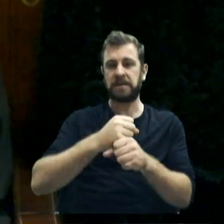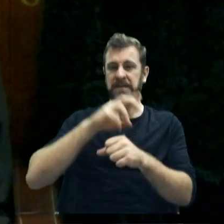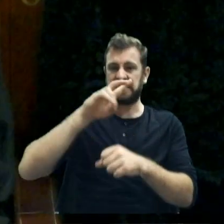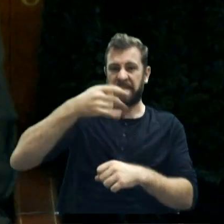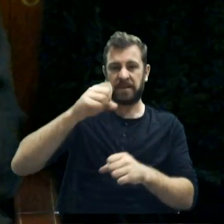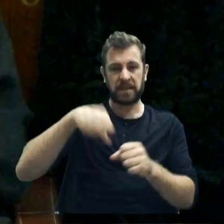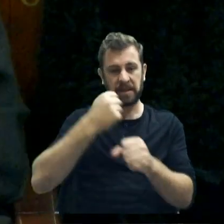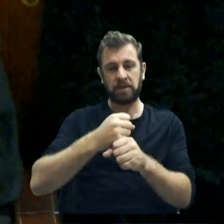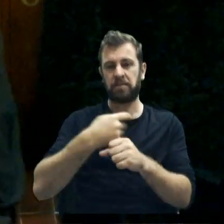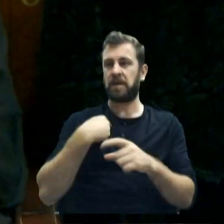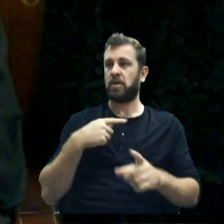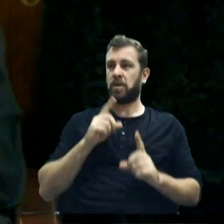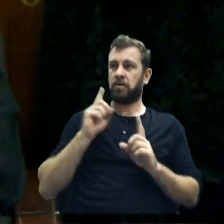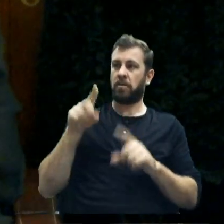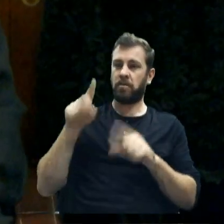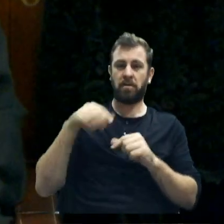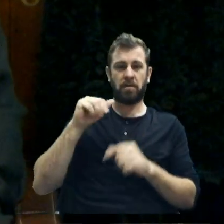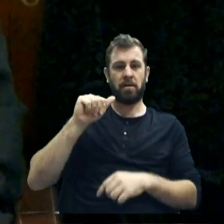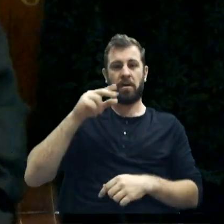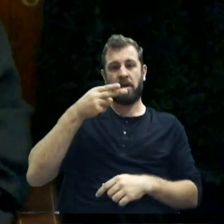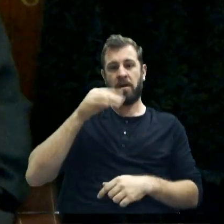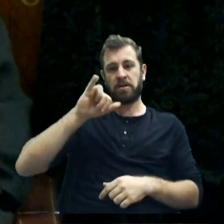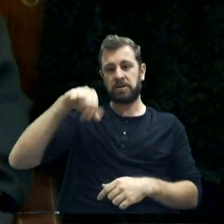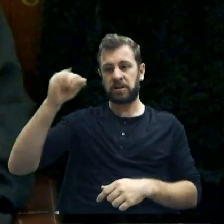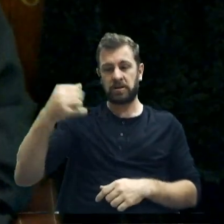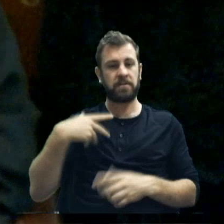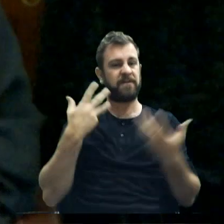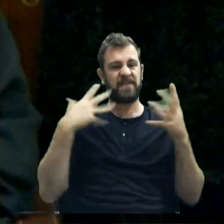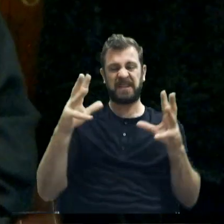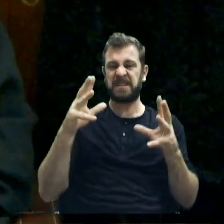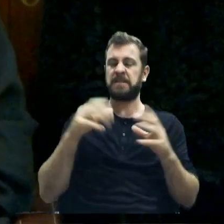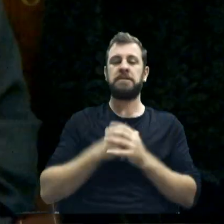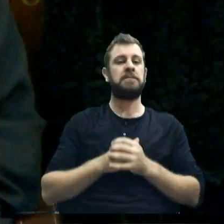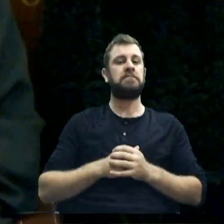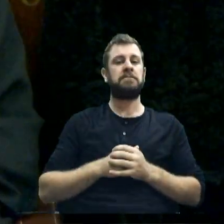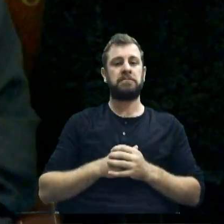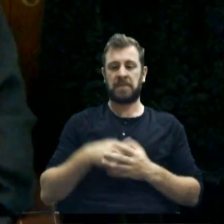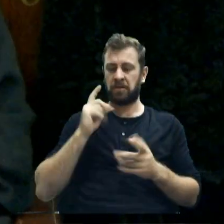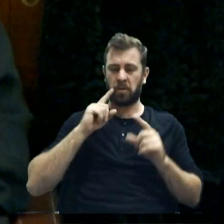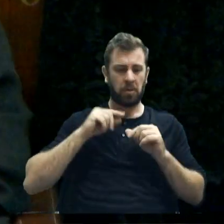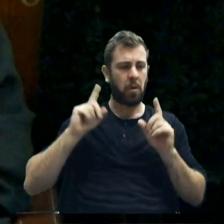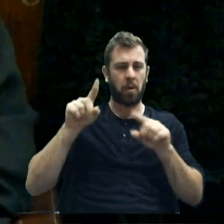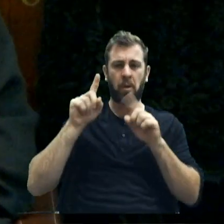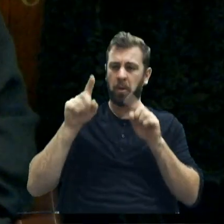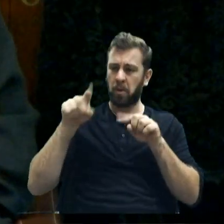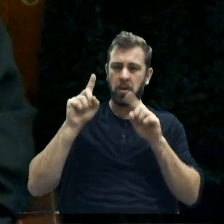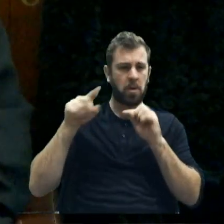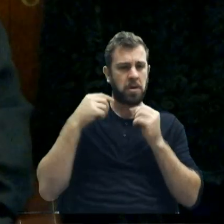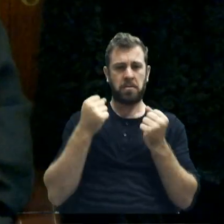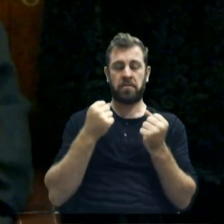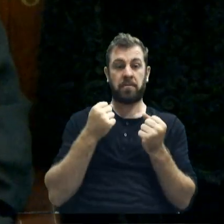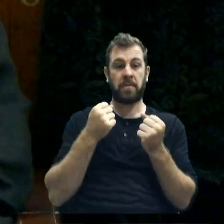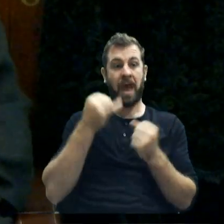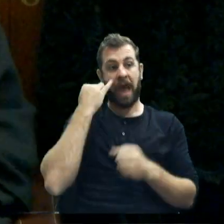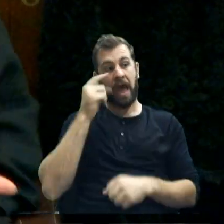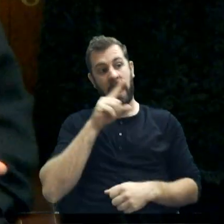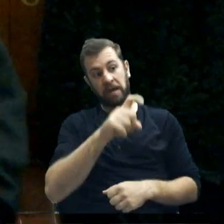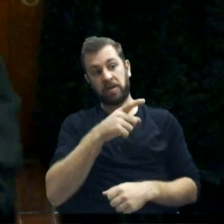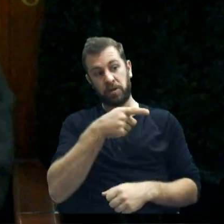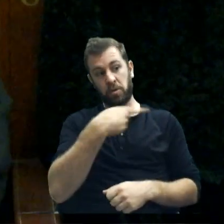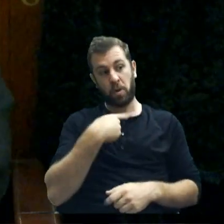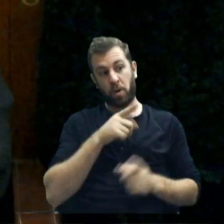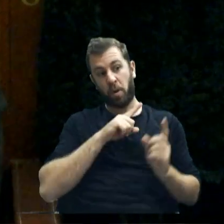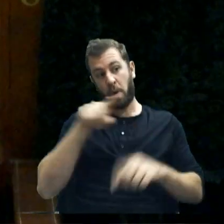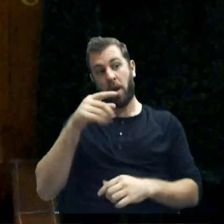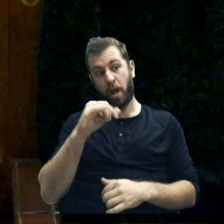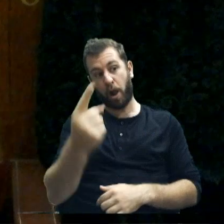been to 8 hajjis, I've done the walk 4 or 5 times, mashallah, I've been to Sham, everything, blah, blah, blah. If I ask you, do you go alone? Yeah, I go